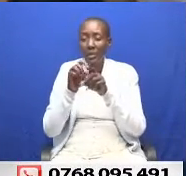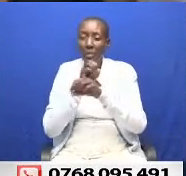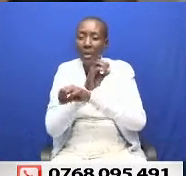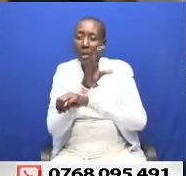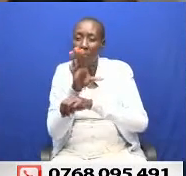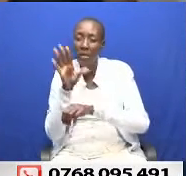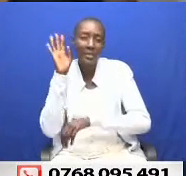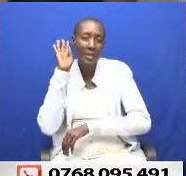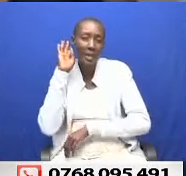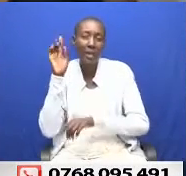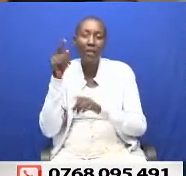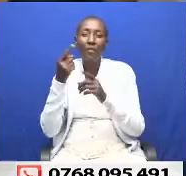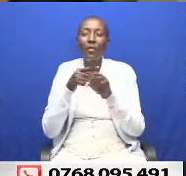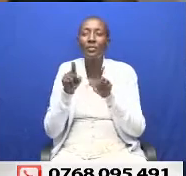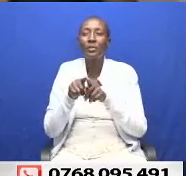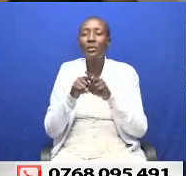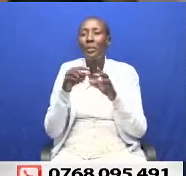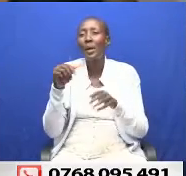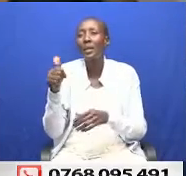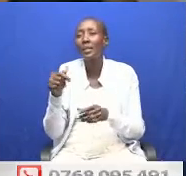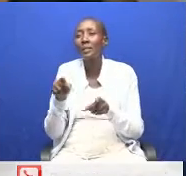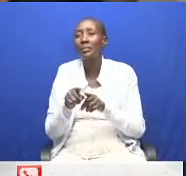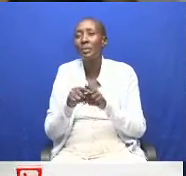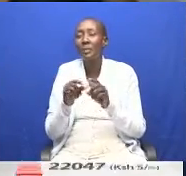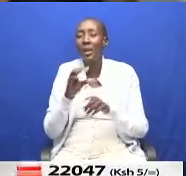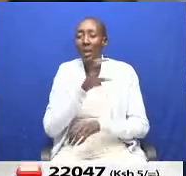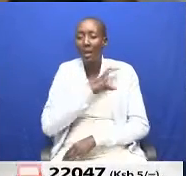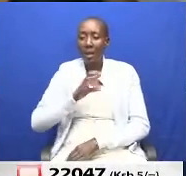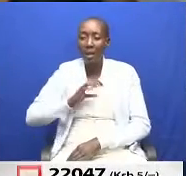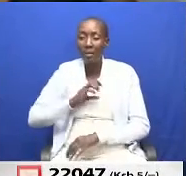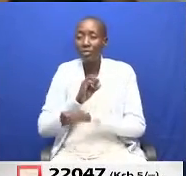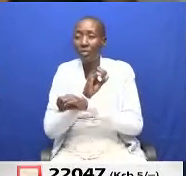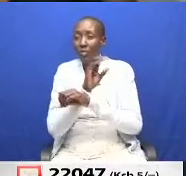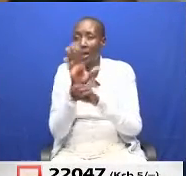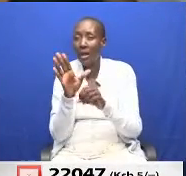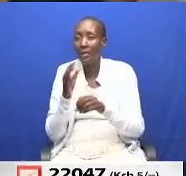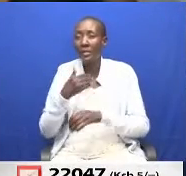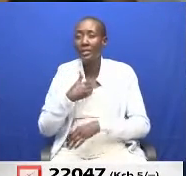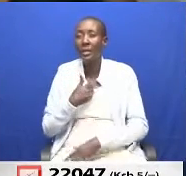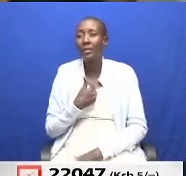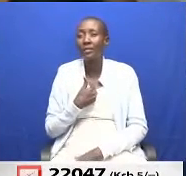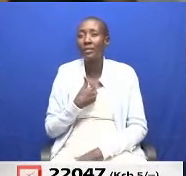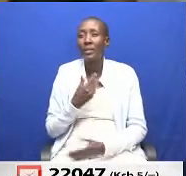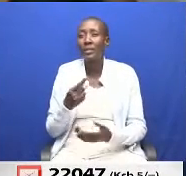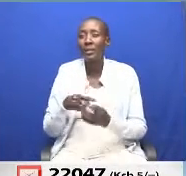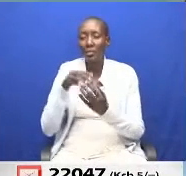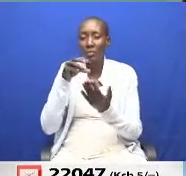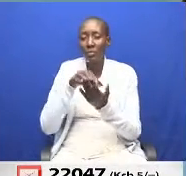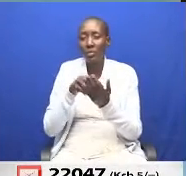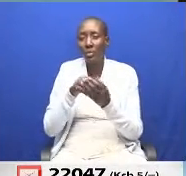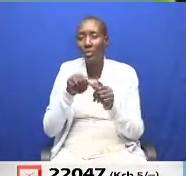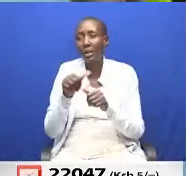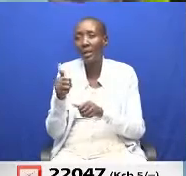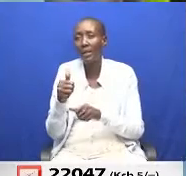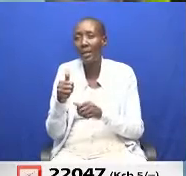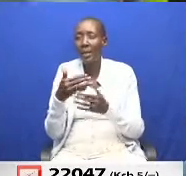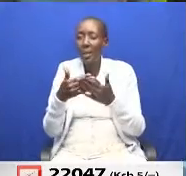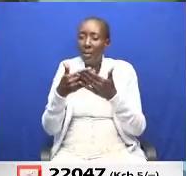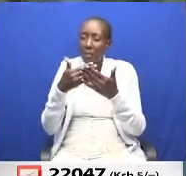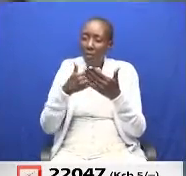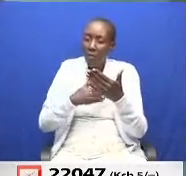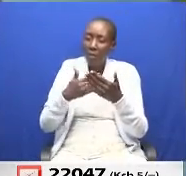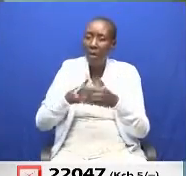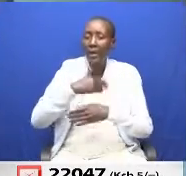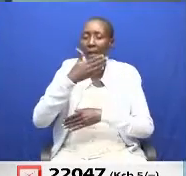from Wazir, a non-salary council of advisors, who will then give him some advice on issues of cohesion. Ni kabla na baada ya